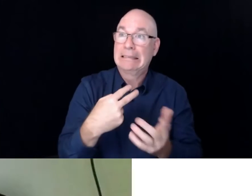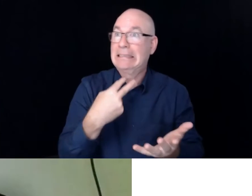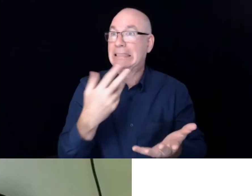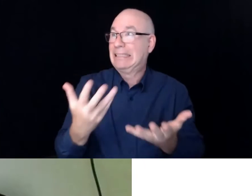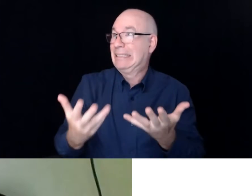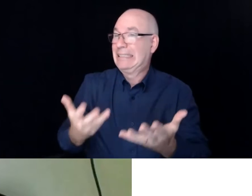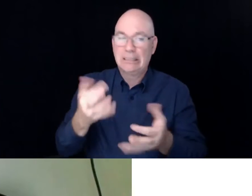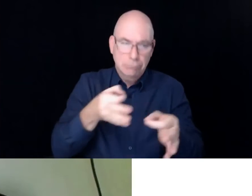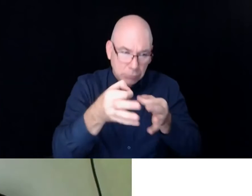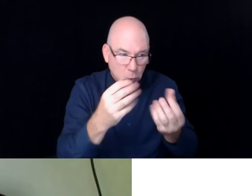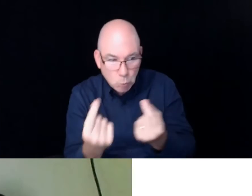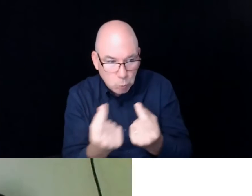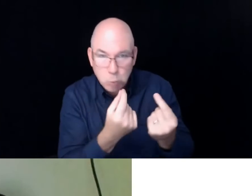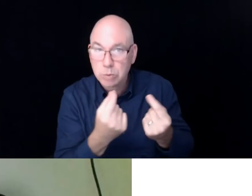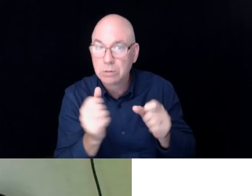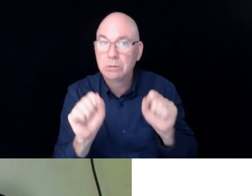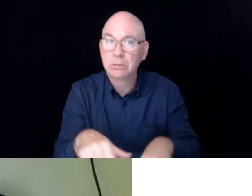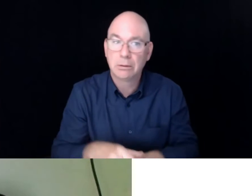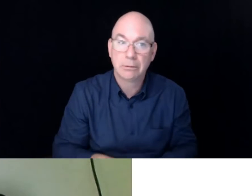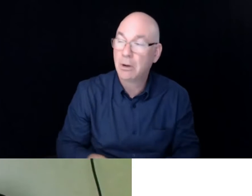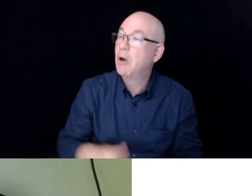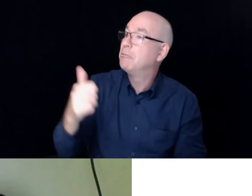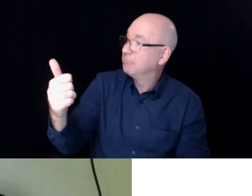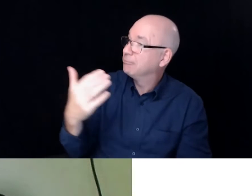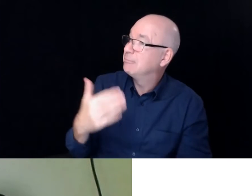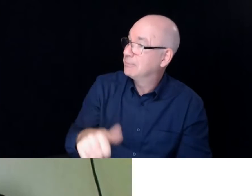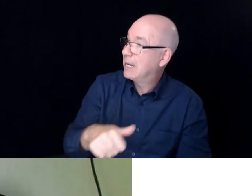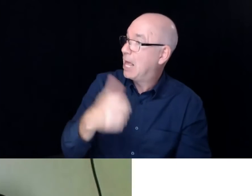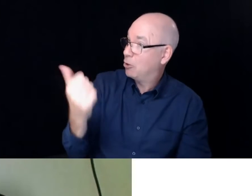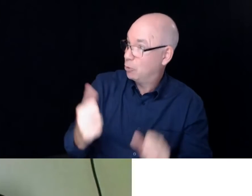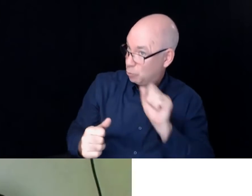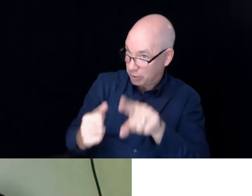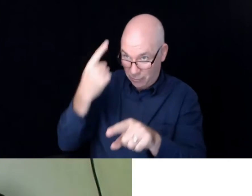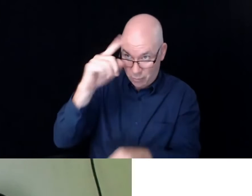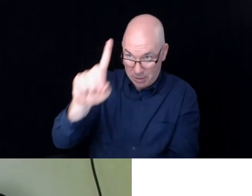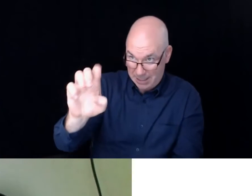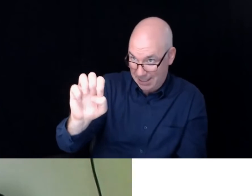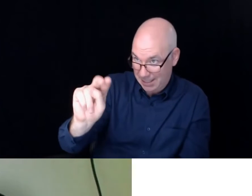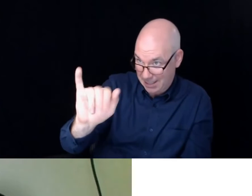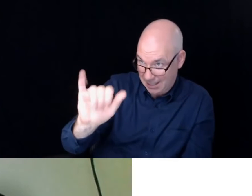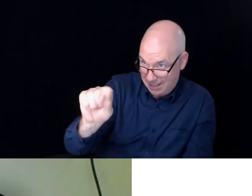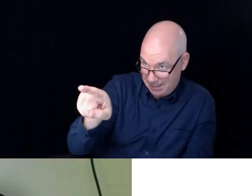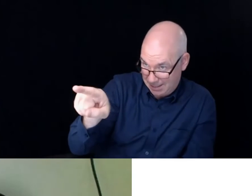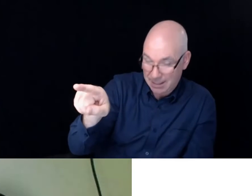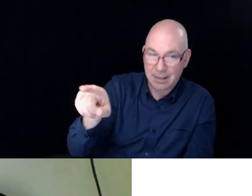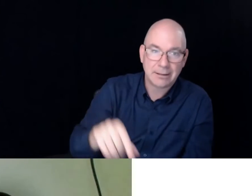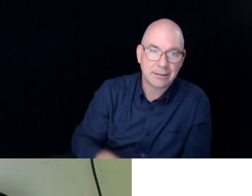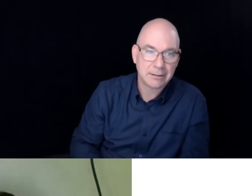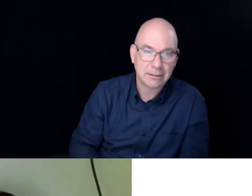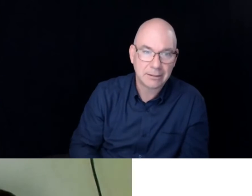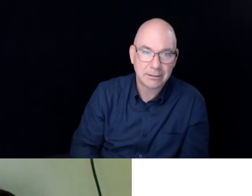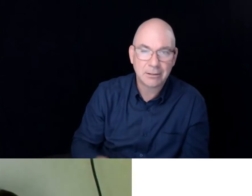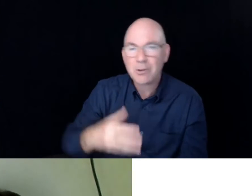Thank you, Crisea, for your answer. We have another question. This one is for Dennis. How do we advance